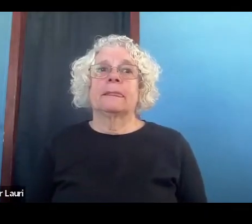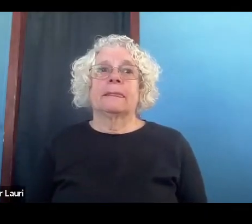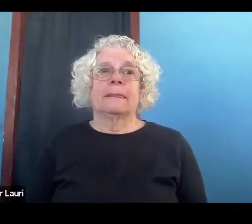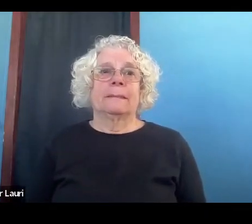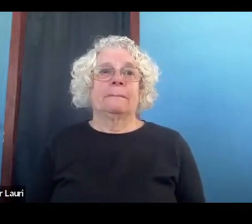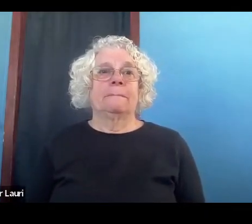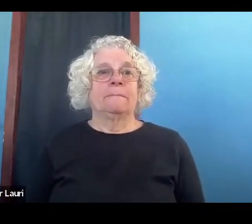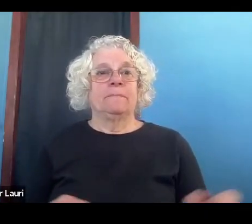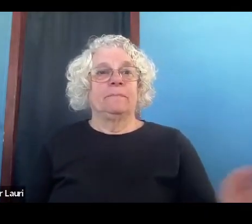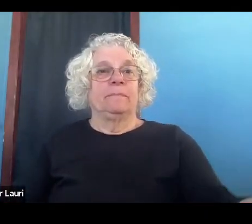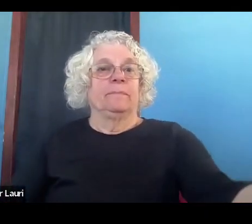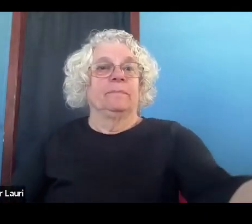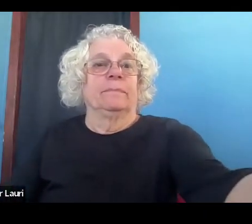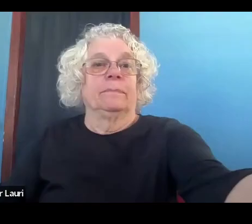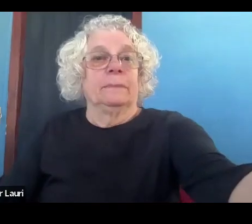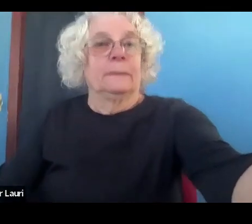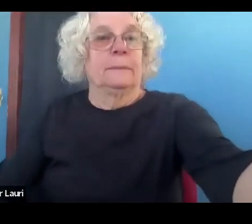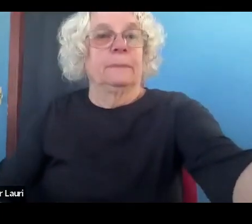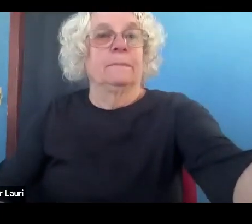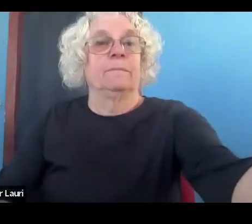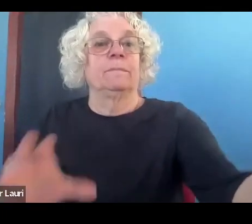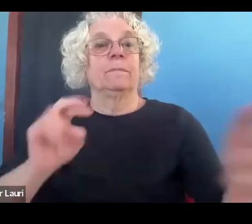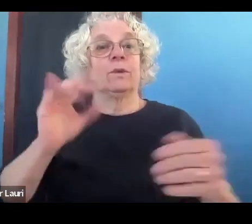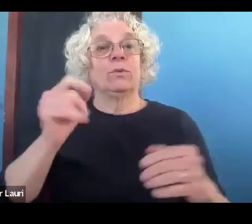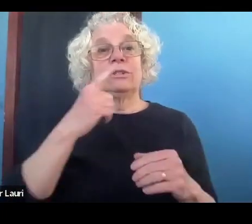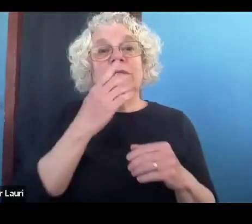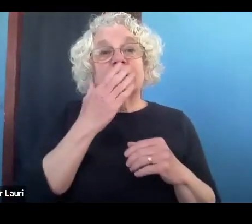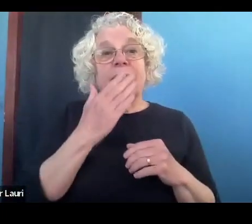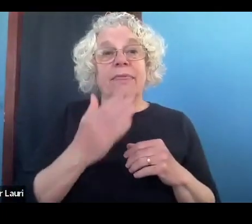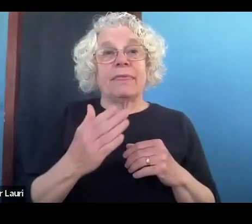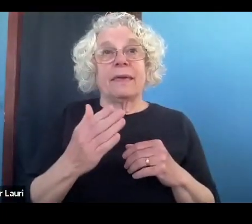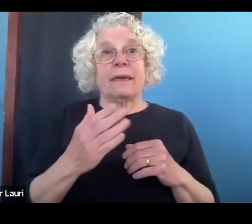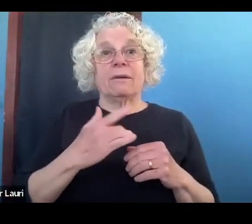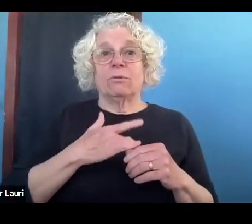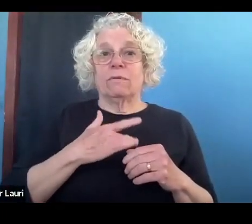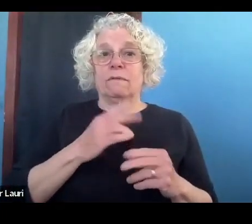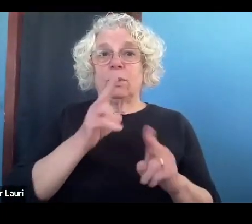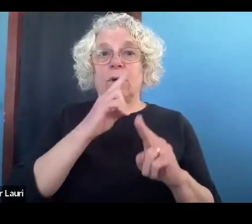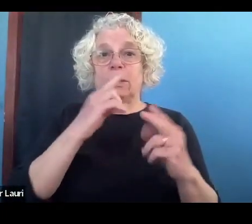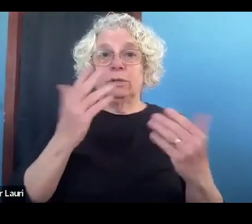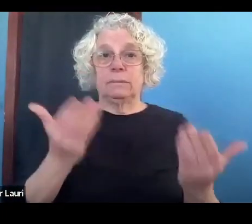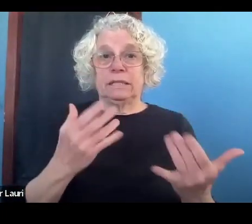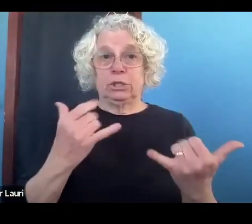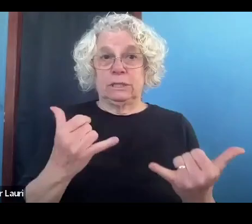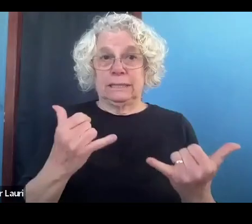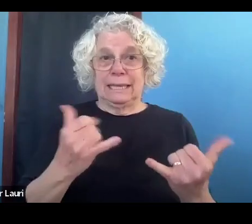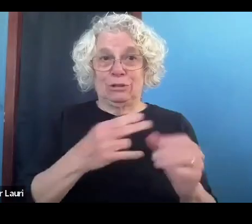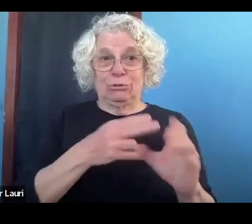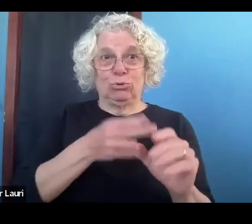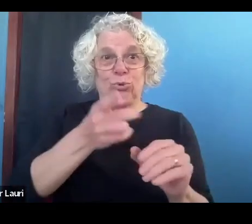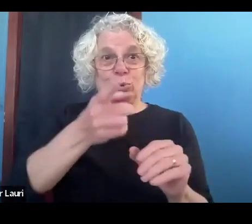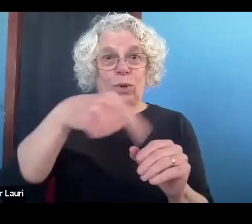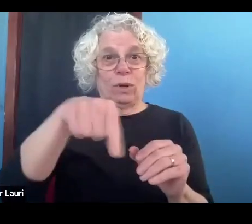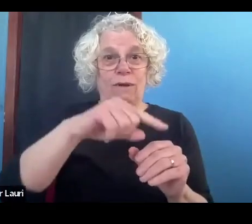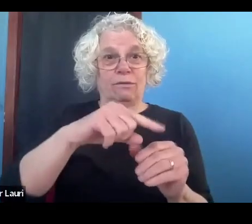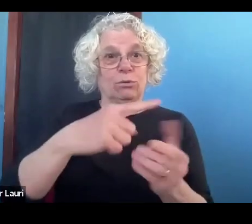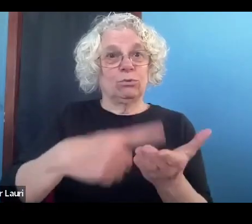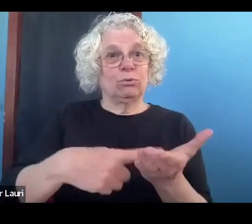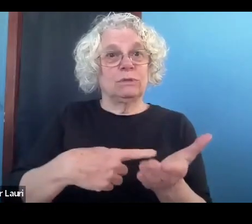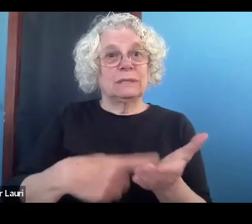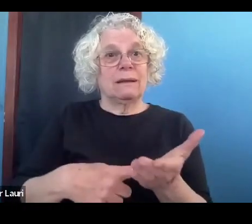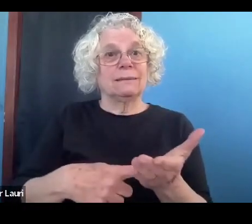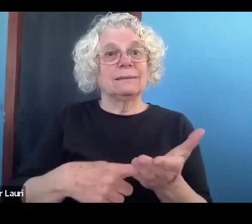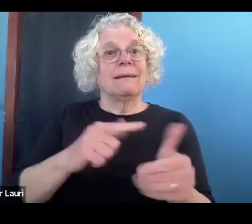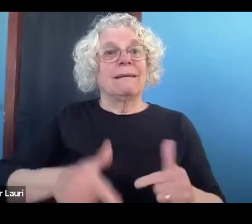Thank you so much, Ashley. We are very honored to be here today and to spend this time with you to talk about end-of-life